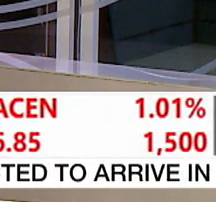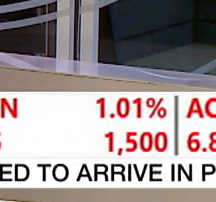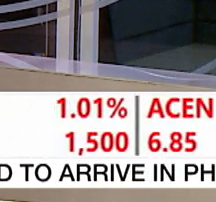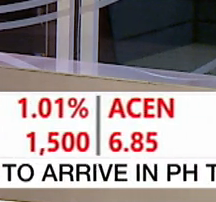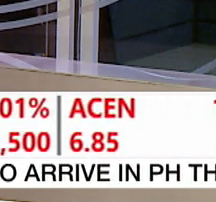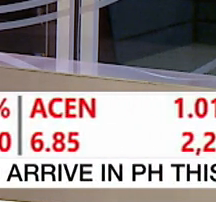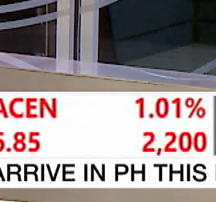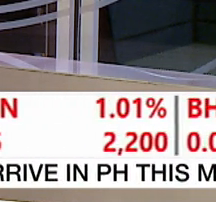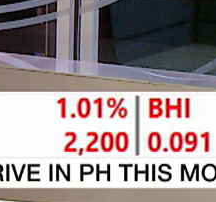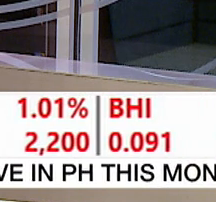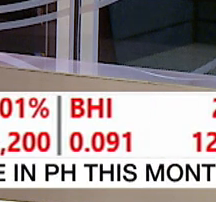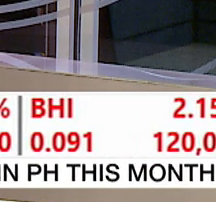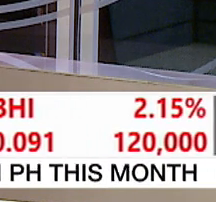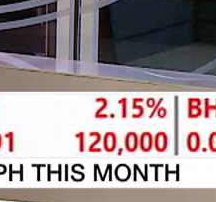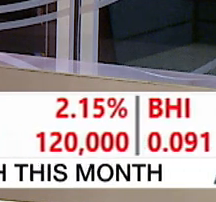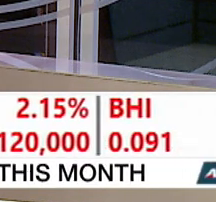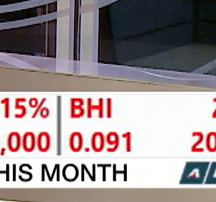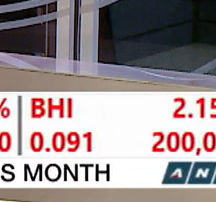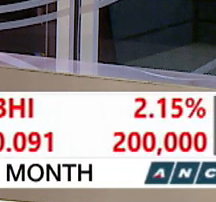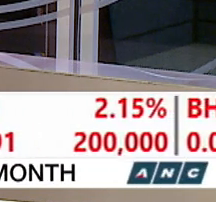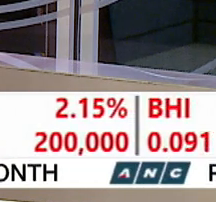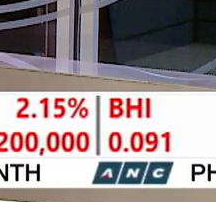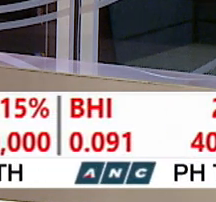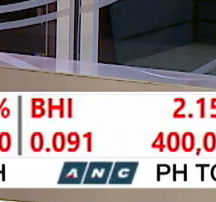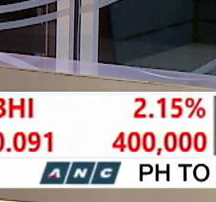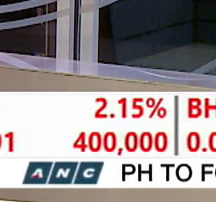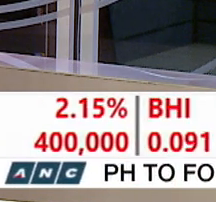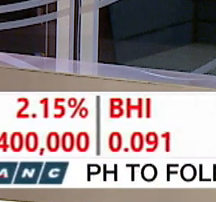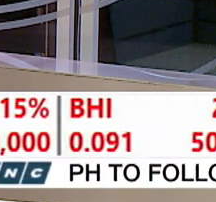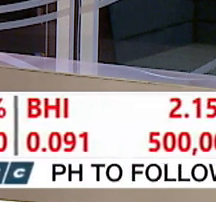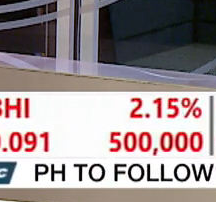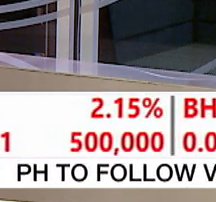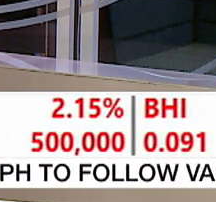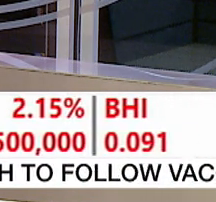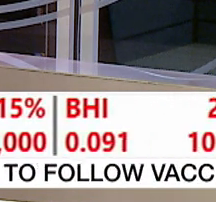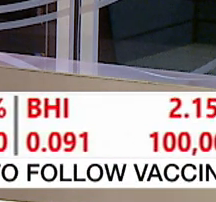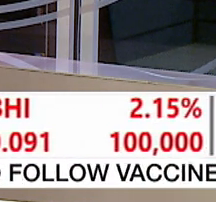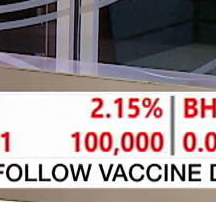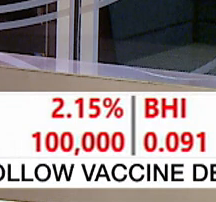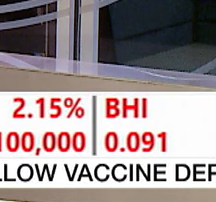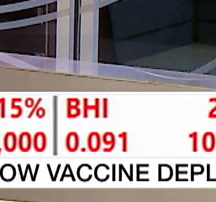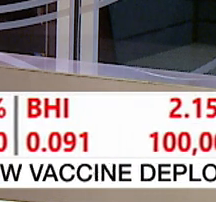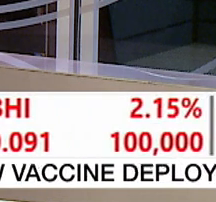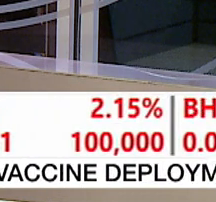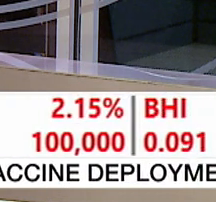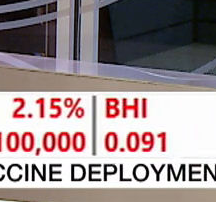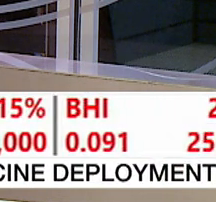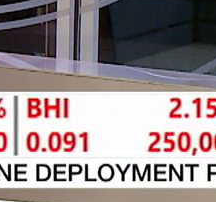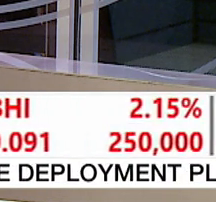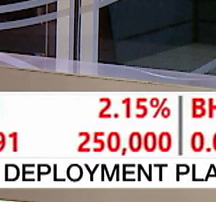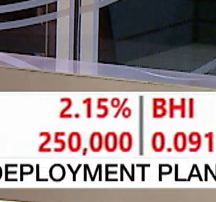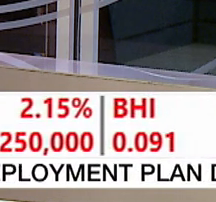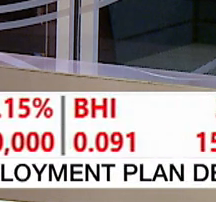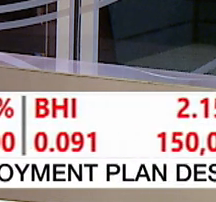killings of lawyers, prosecutors, and even judges here in the country. IBP President Domingo Cayosa now joins us on the program.